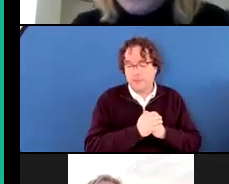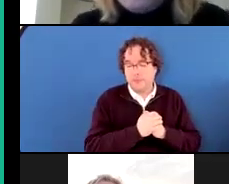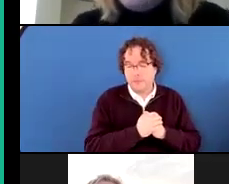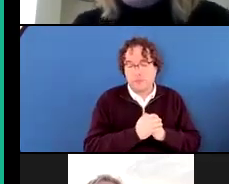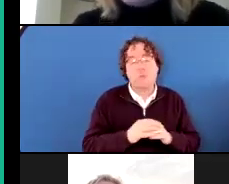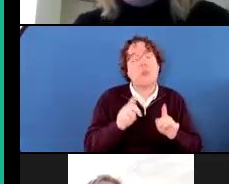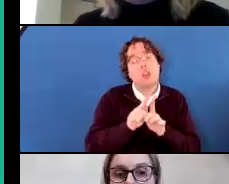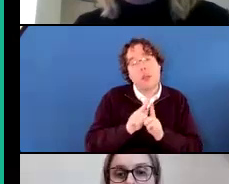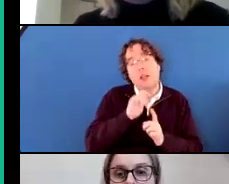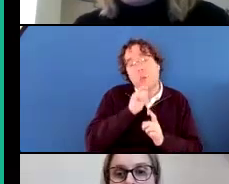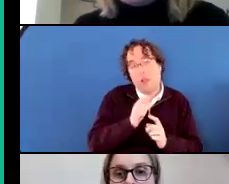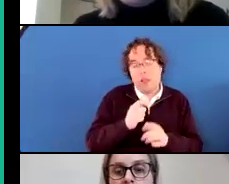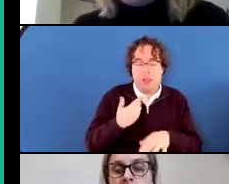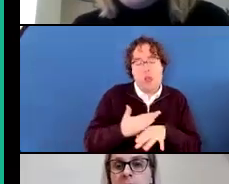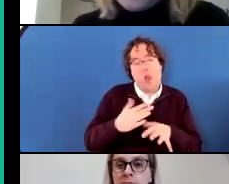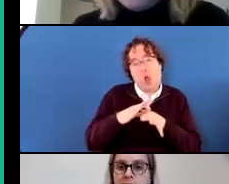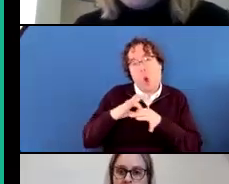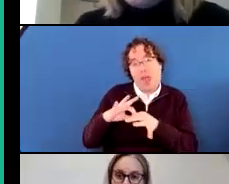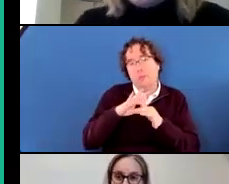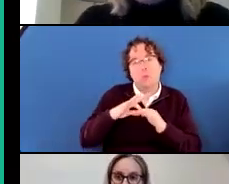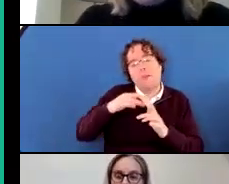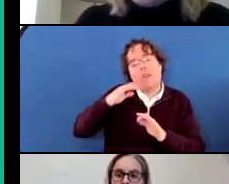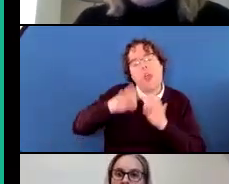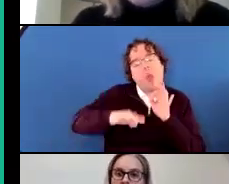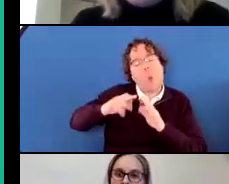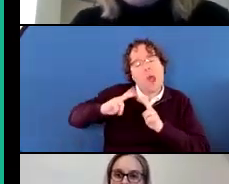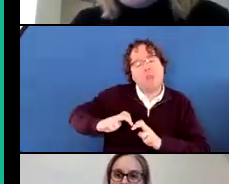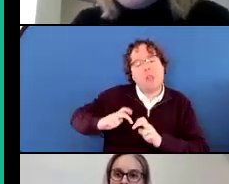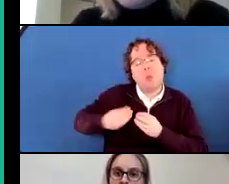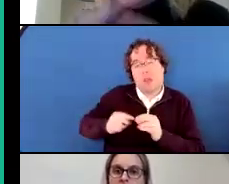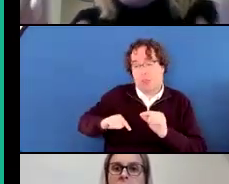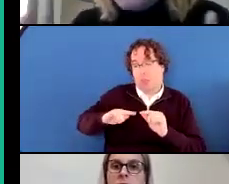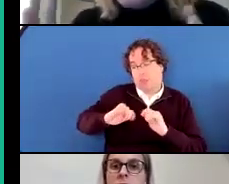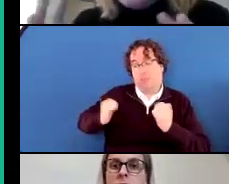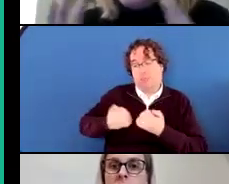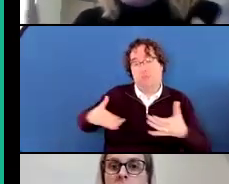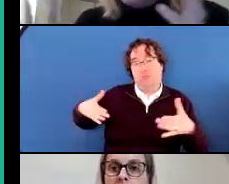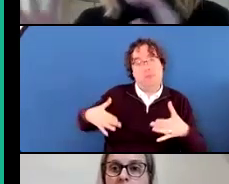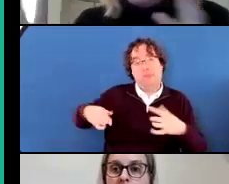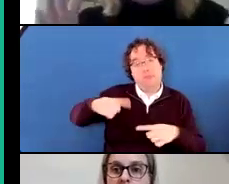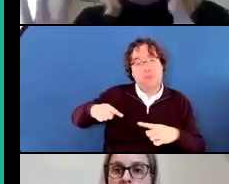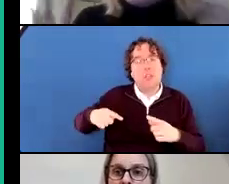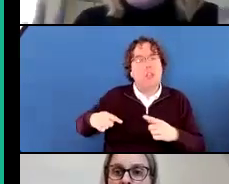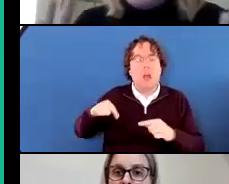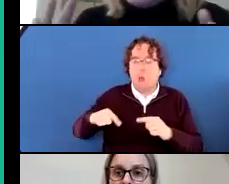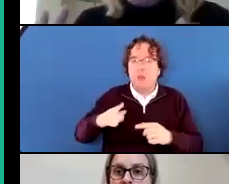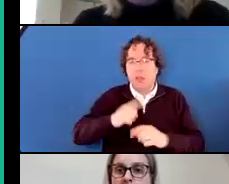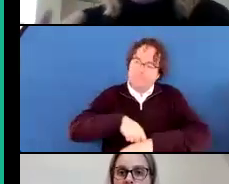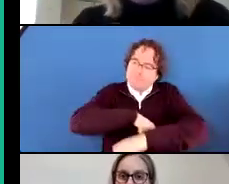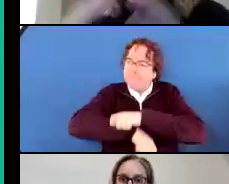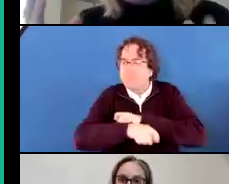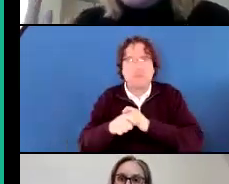collaborative inquiry with members of your cohort. So this is an opportunity to dive into a live leadership